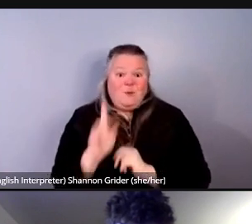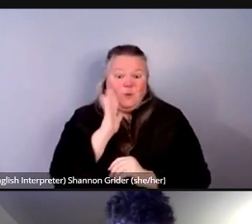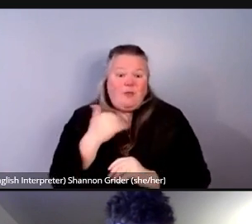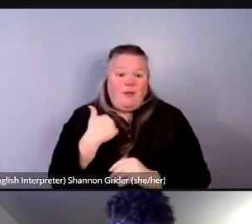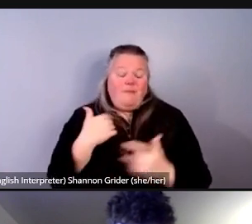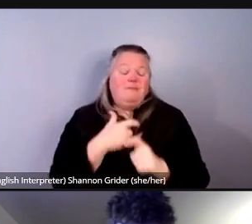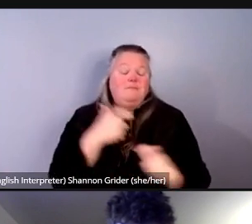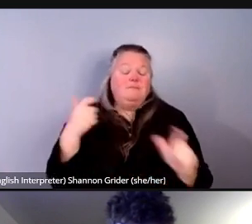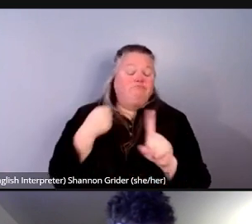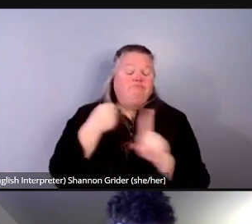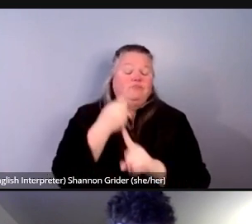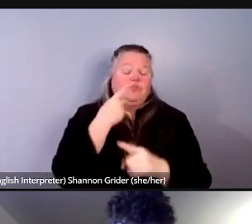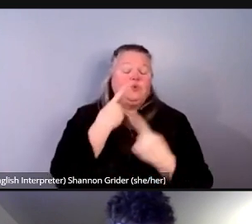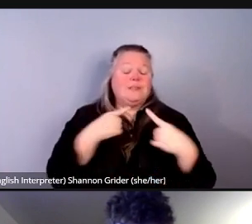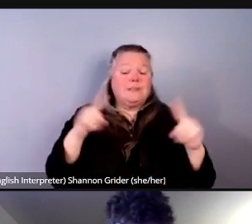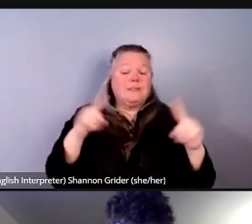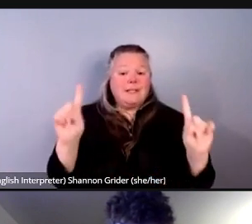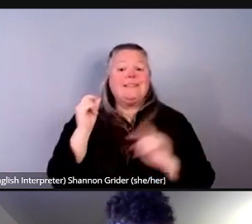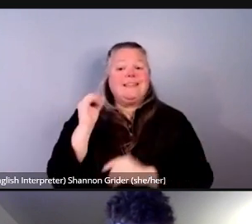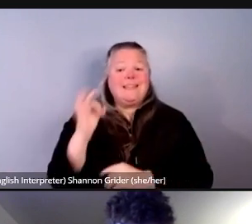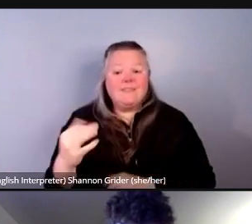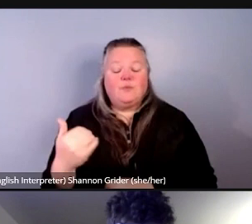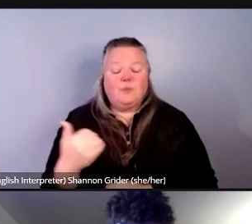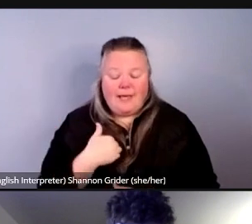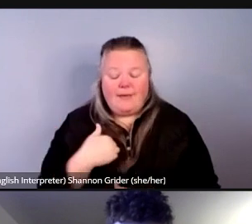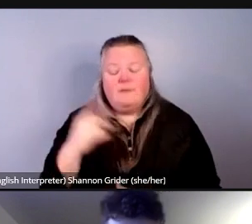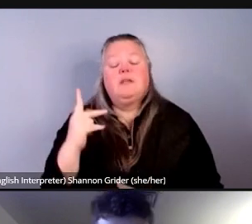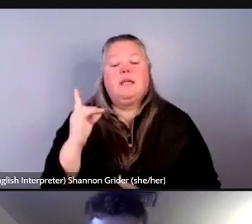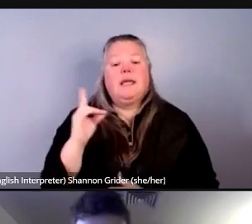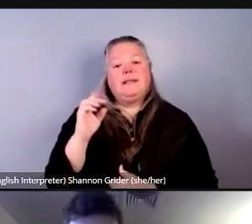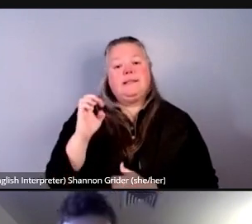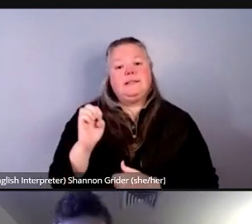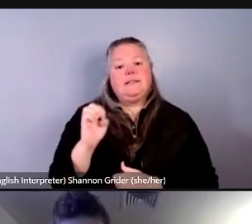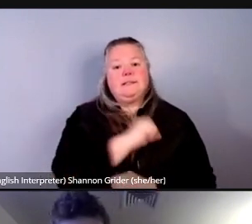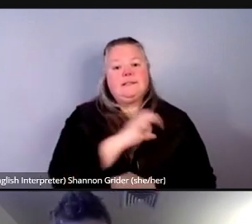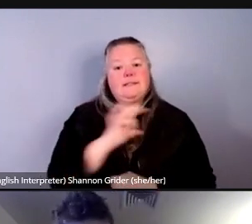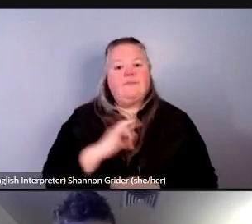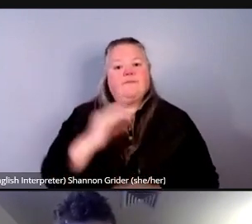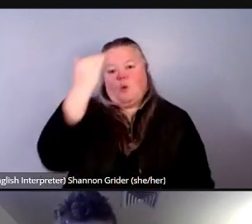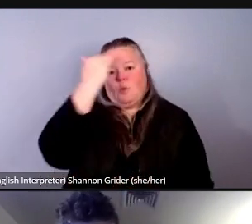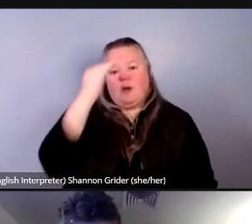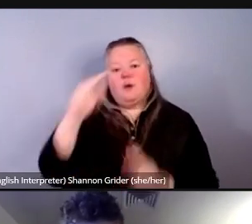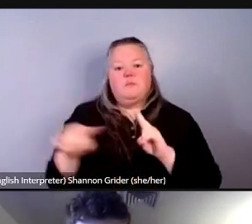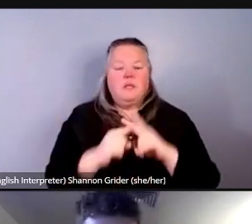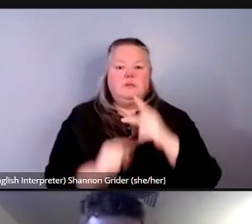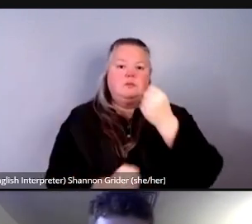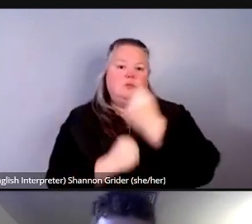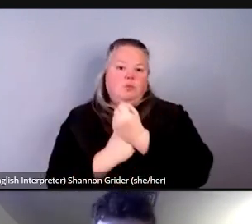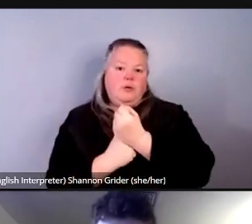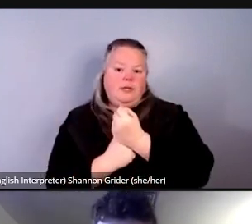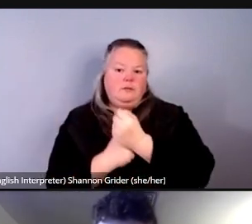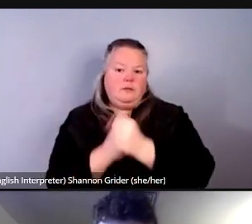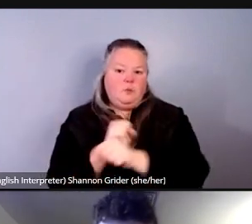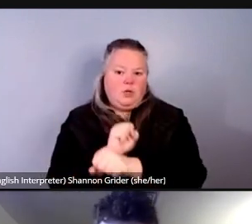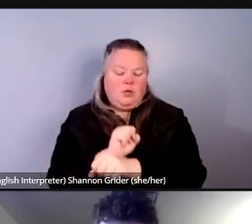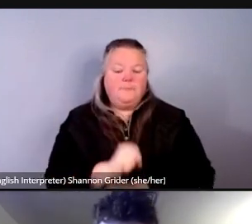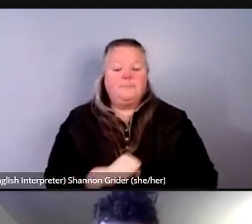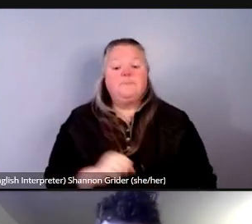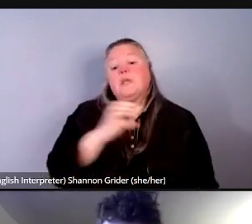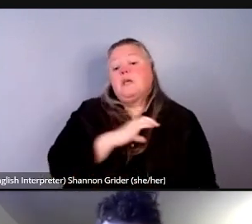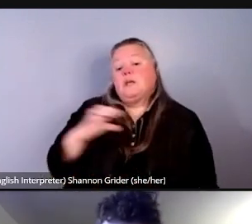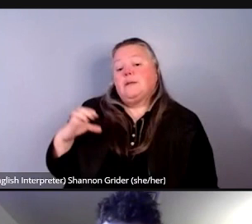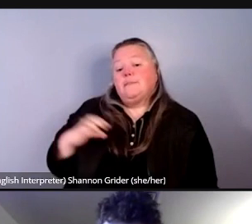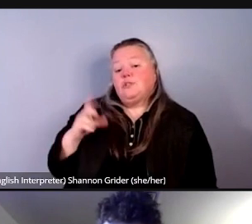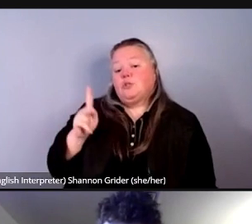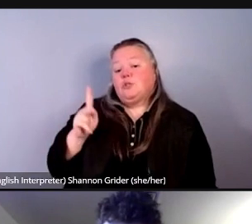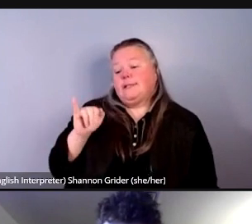greatest chance of success if we have KDE staff aware and supporting the work. So Commissioner Kinney has charged us